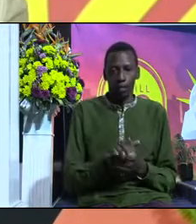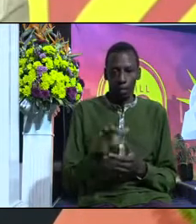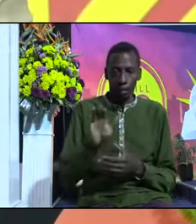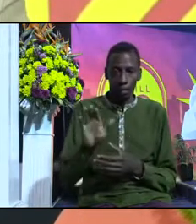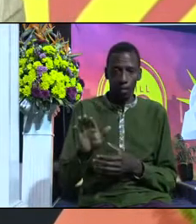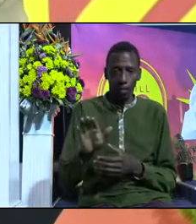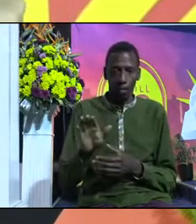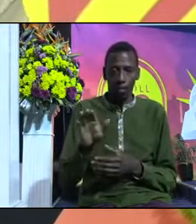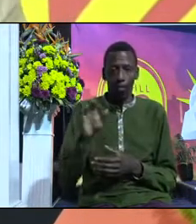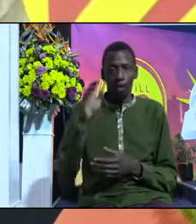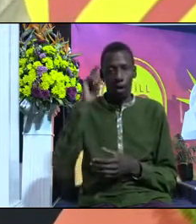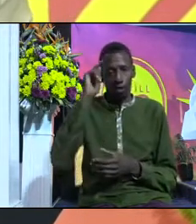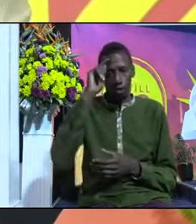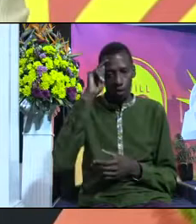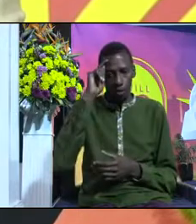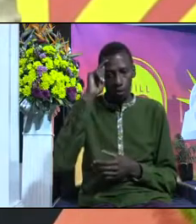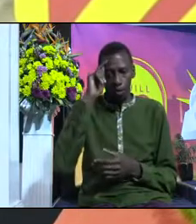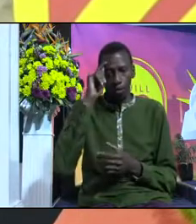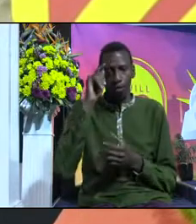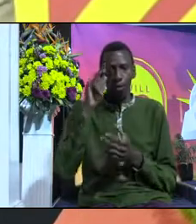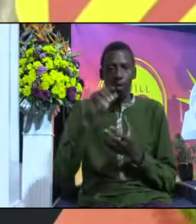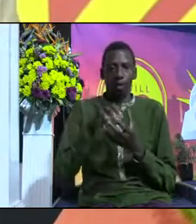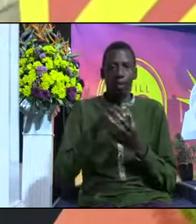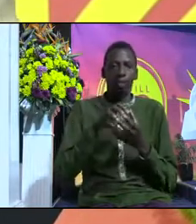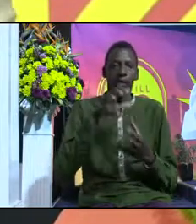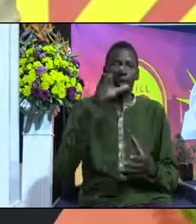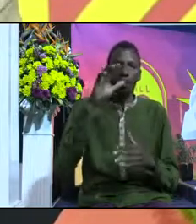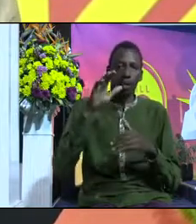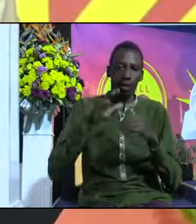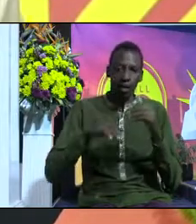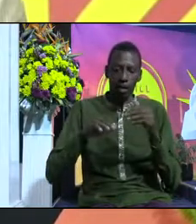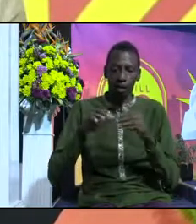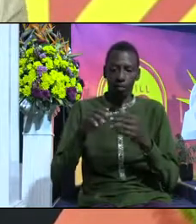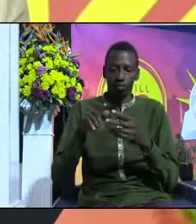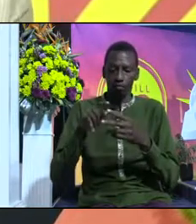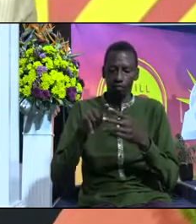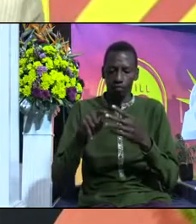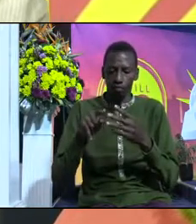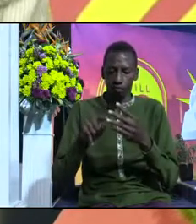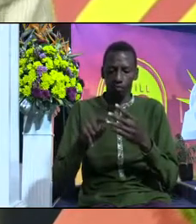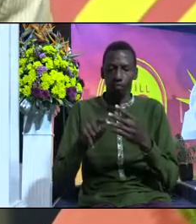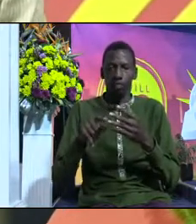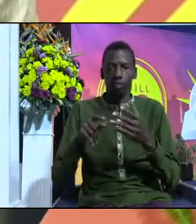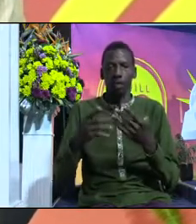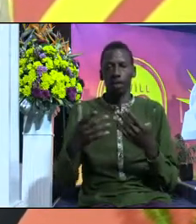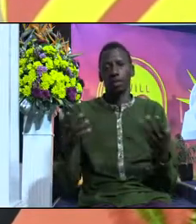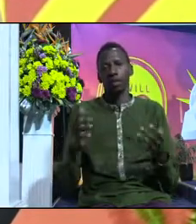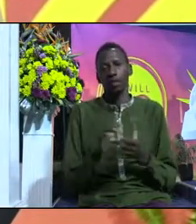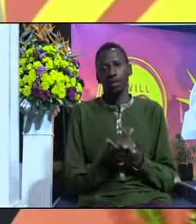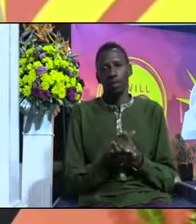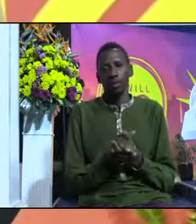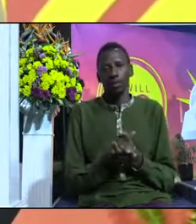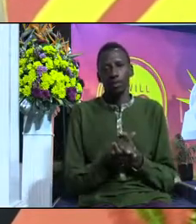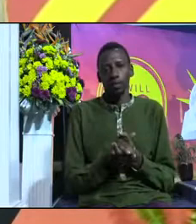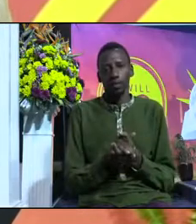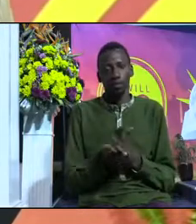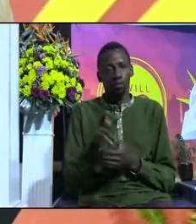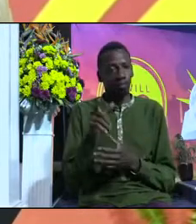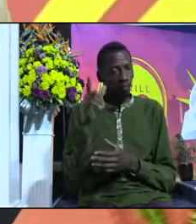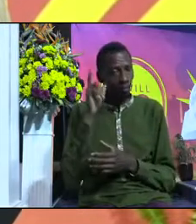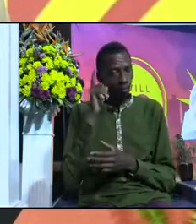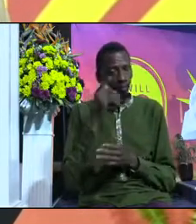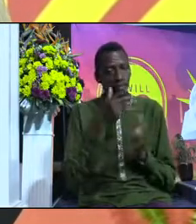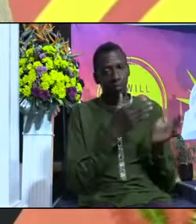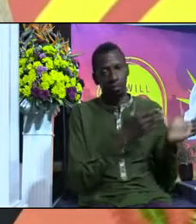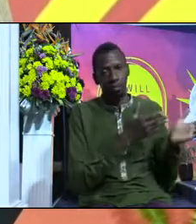theology outweighed his genealogy, physiology, and sociology. Are you